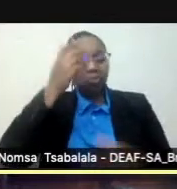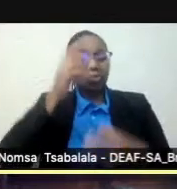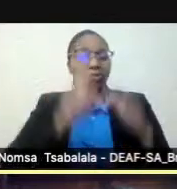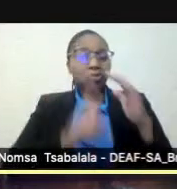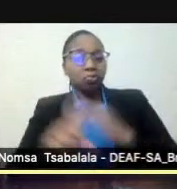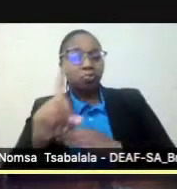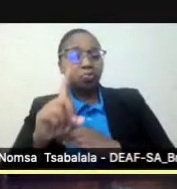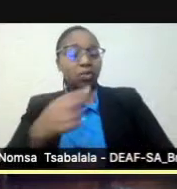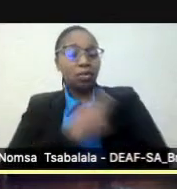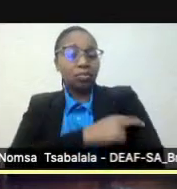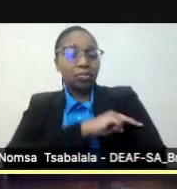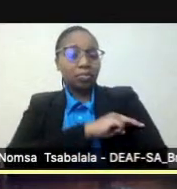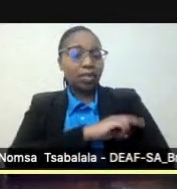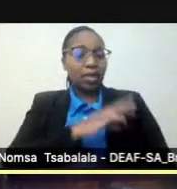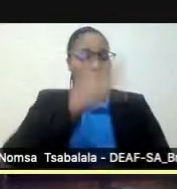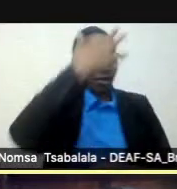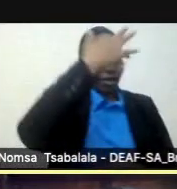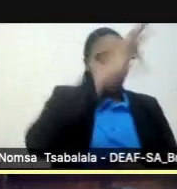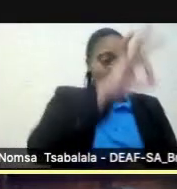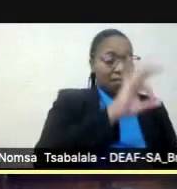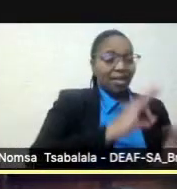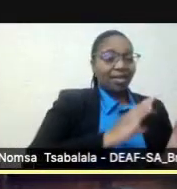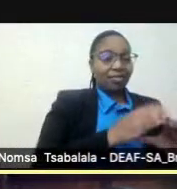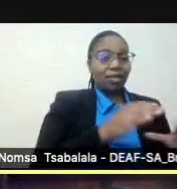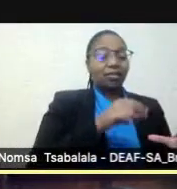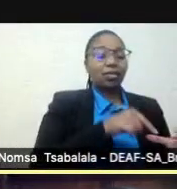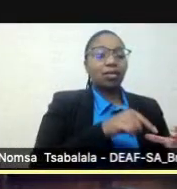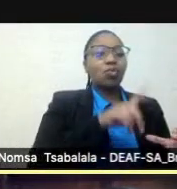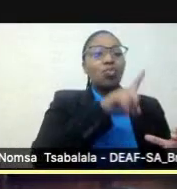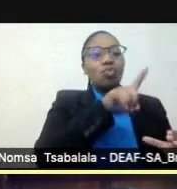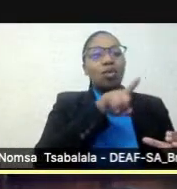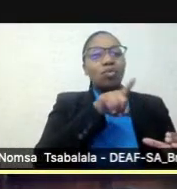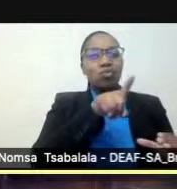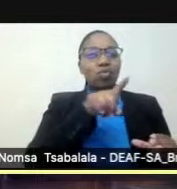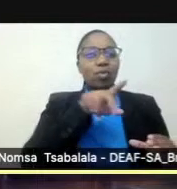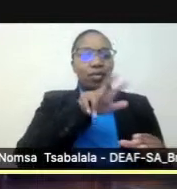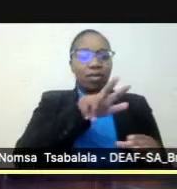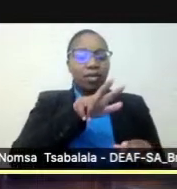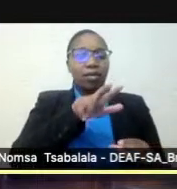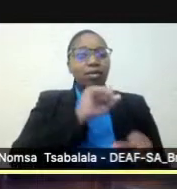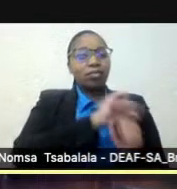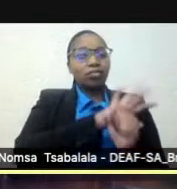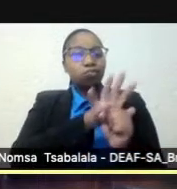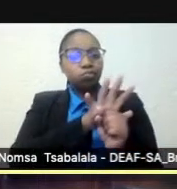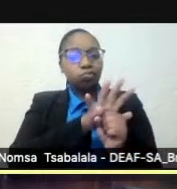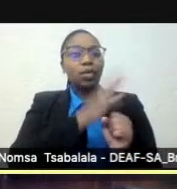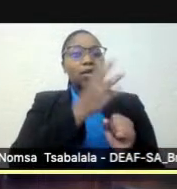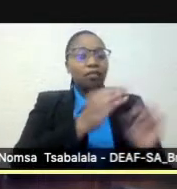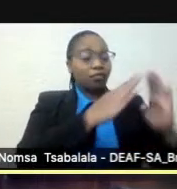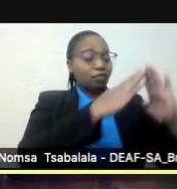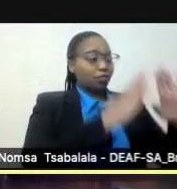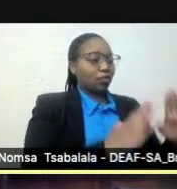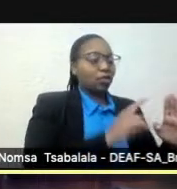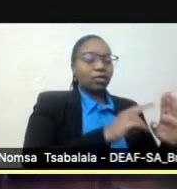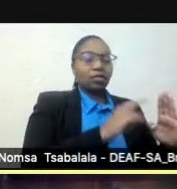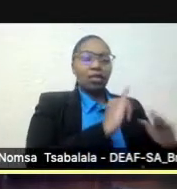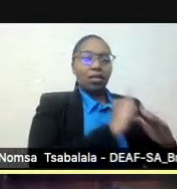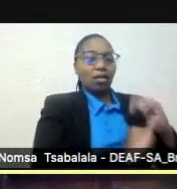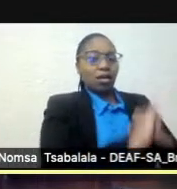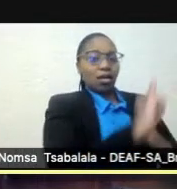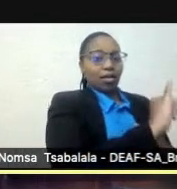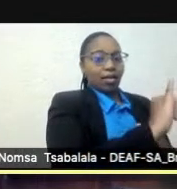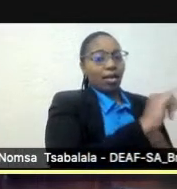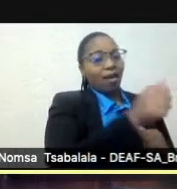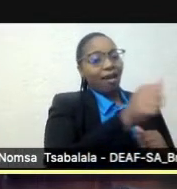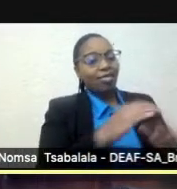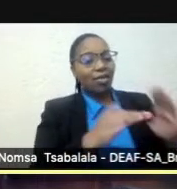118 COVID positive patients are being housed in our alternative building technology facilities, commonly